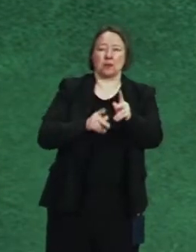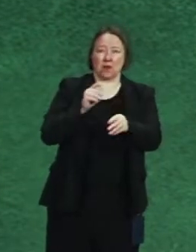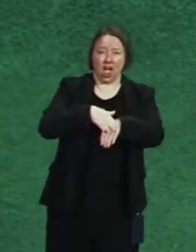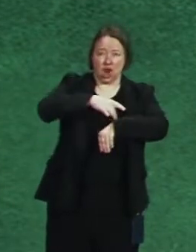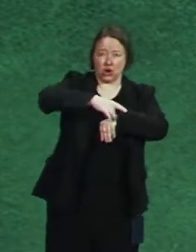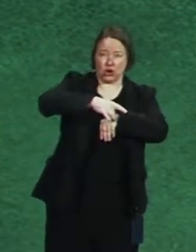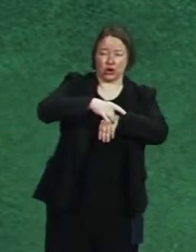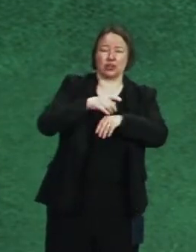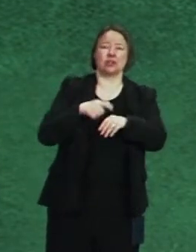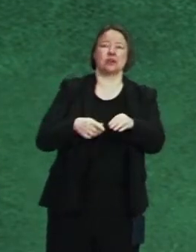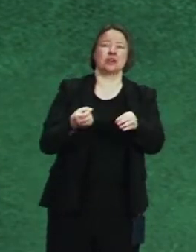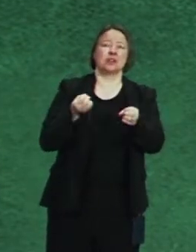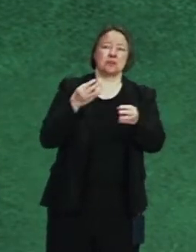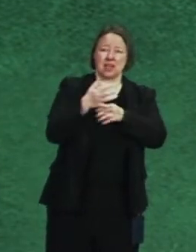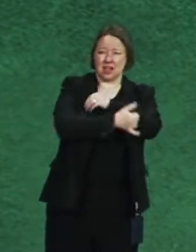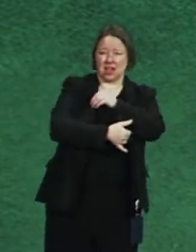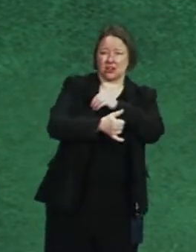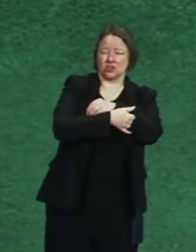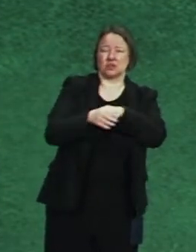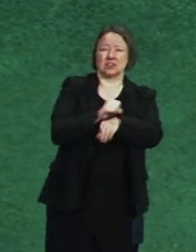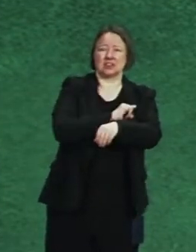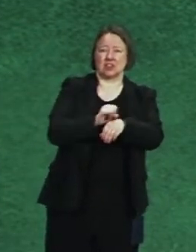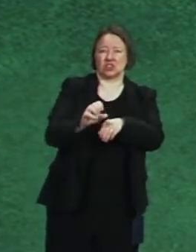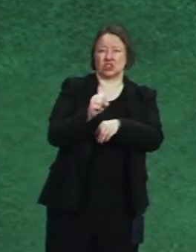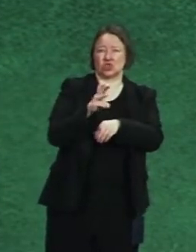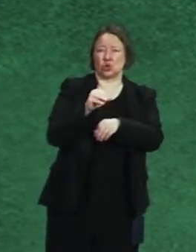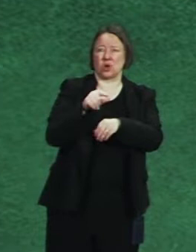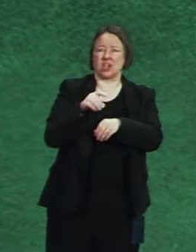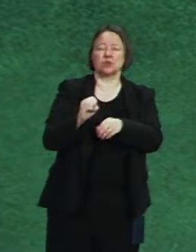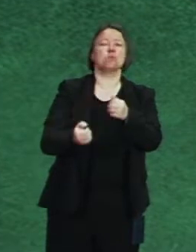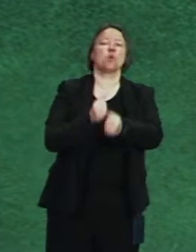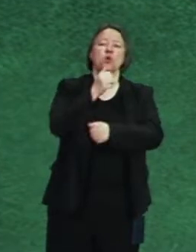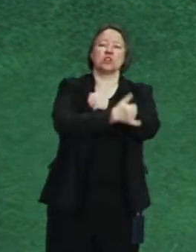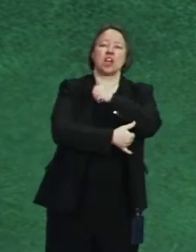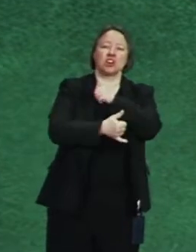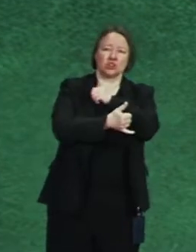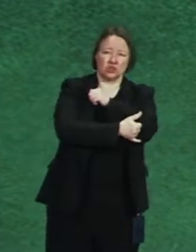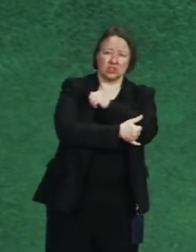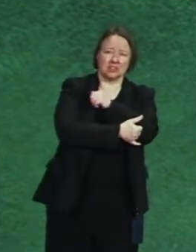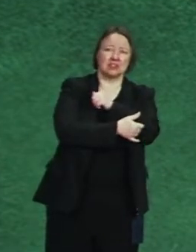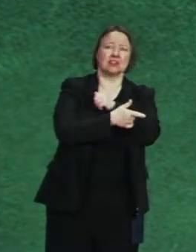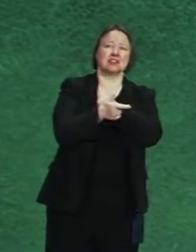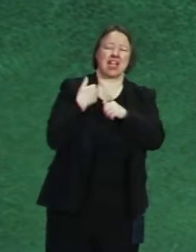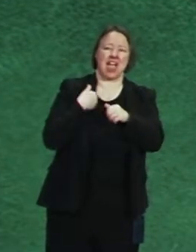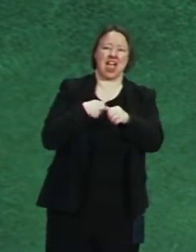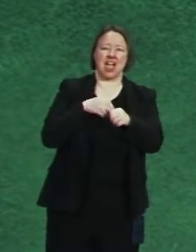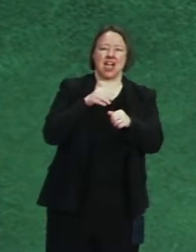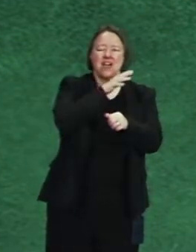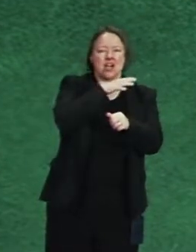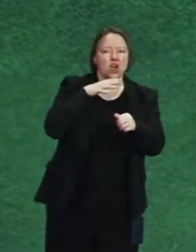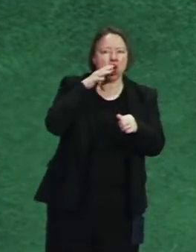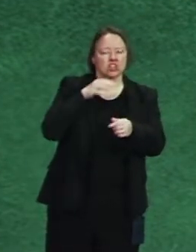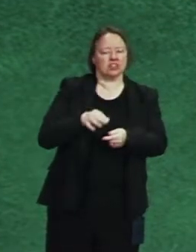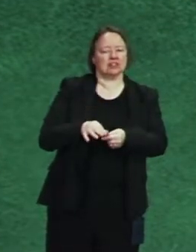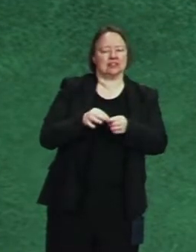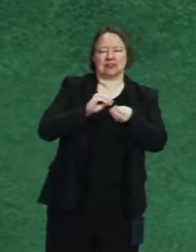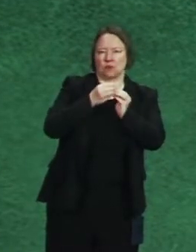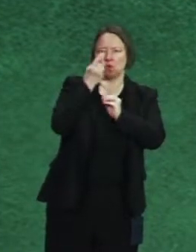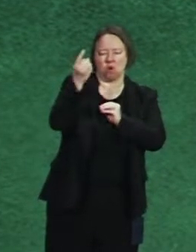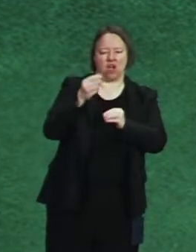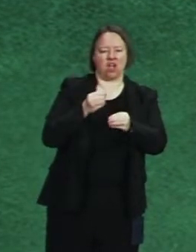number is mainly contributed by industrial or sewage waste, but in most countries in the world today, agriculture is the leading polluter of water